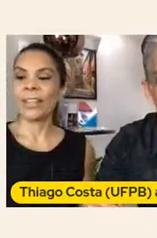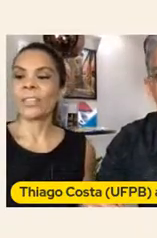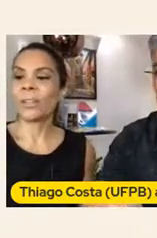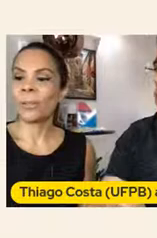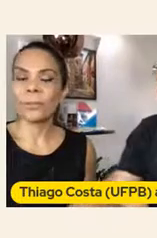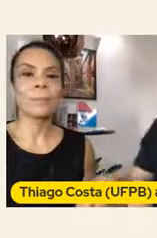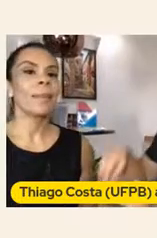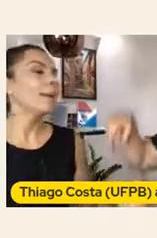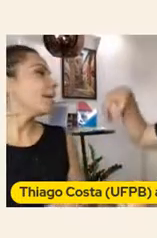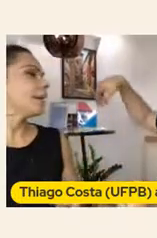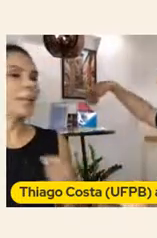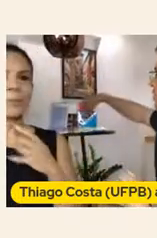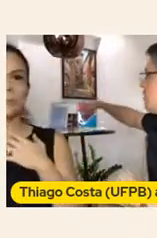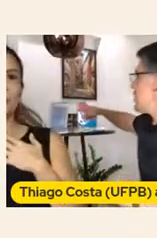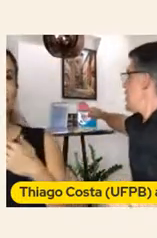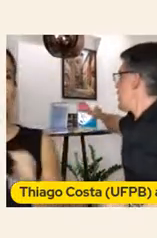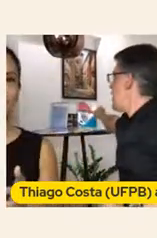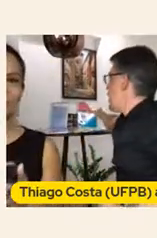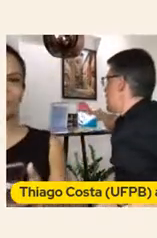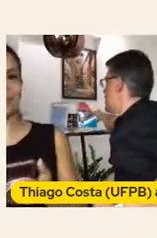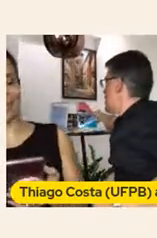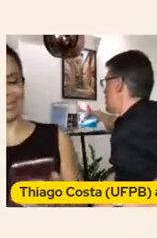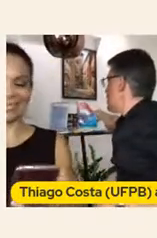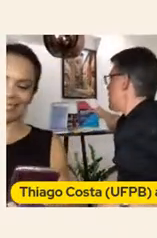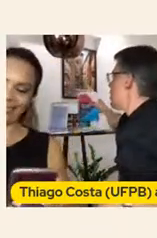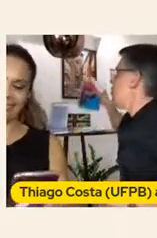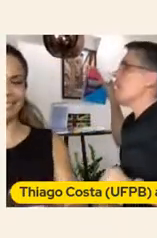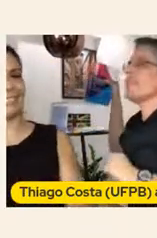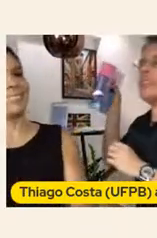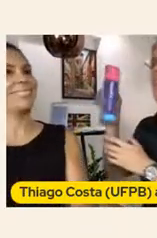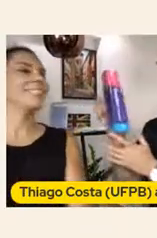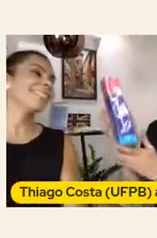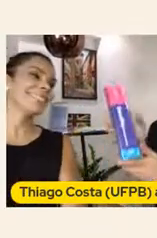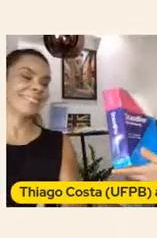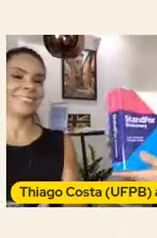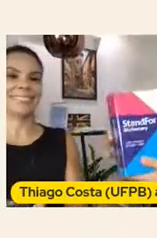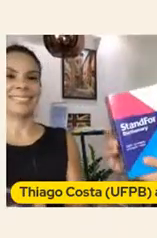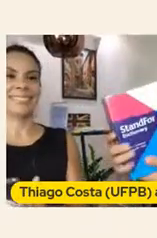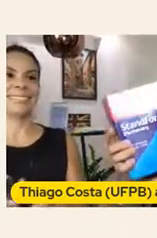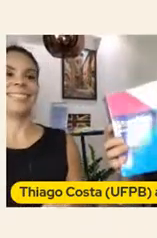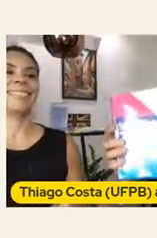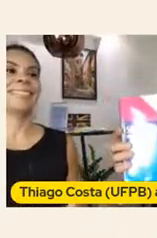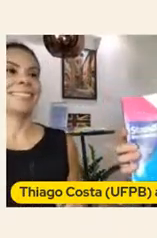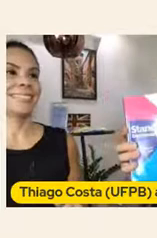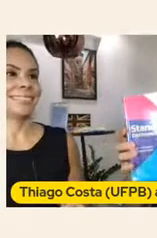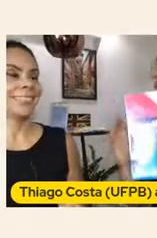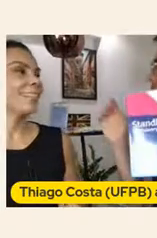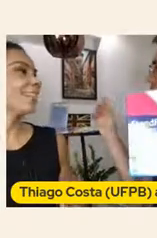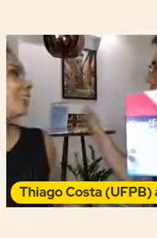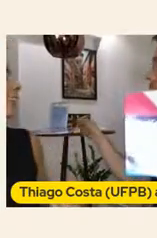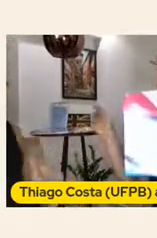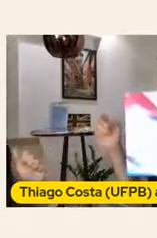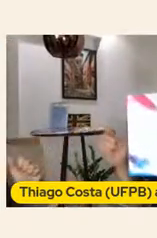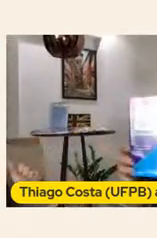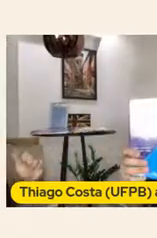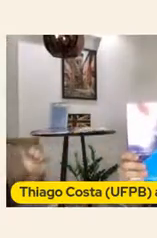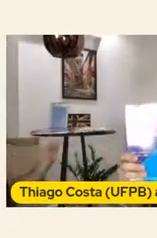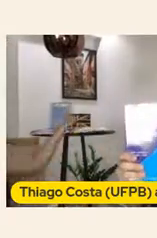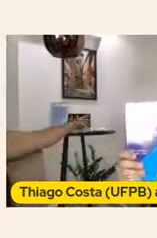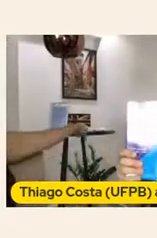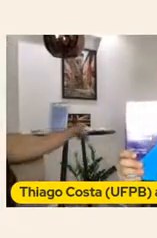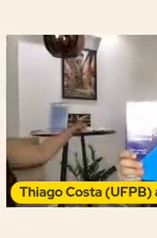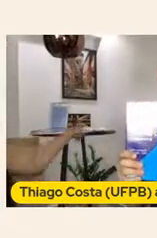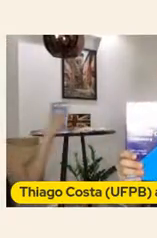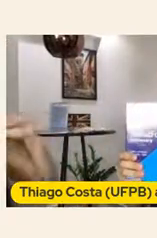Souza. So you received the kit by Stanford, the dictionary, the other material,